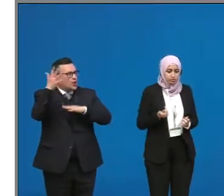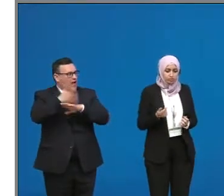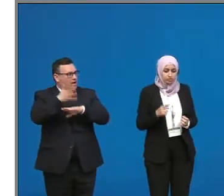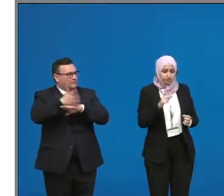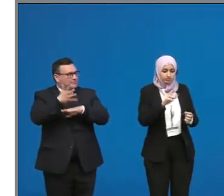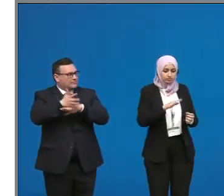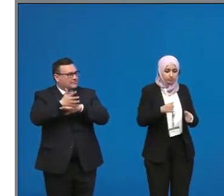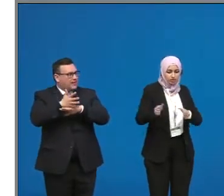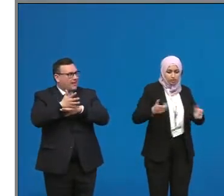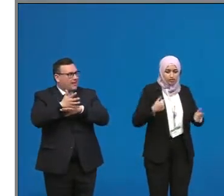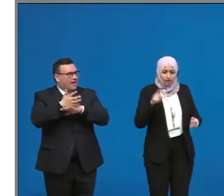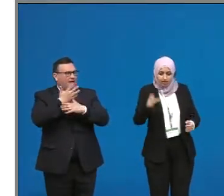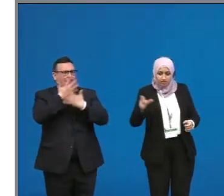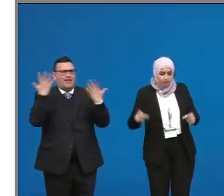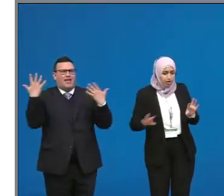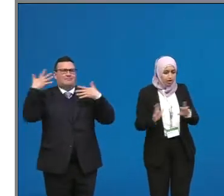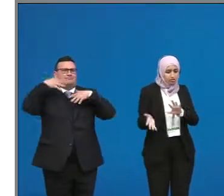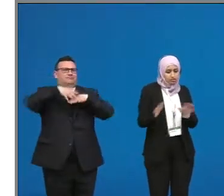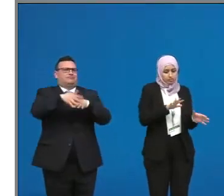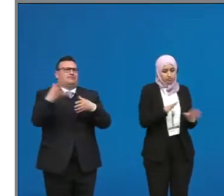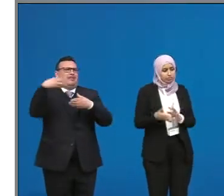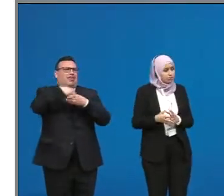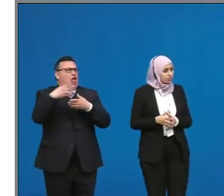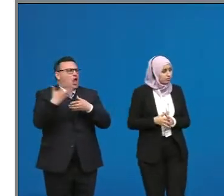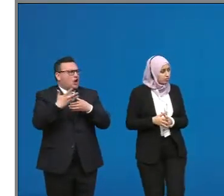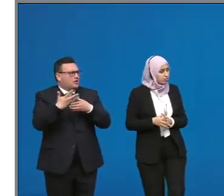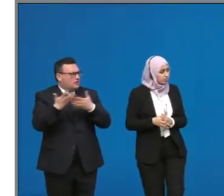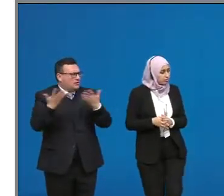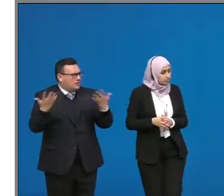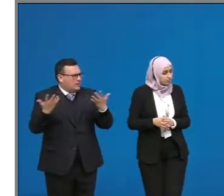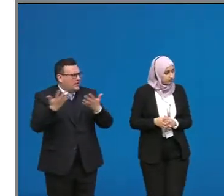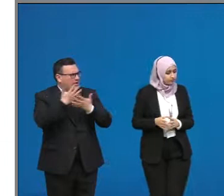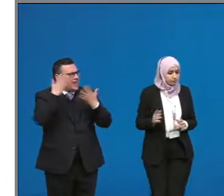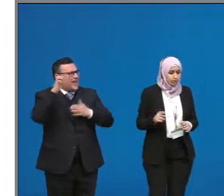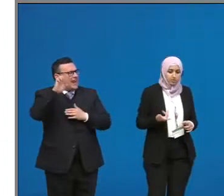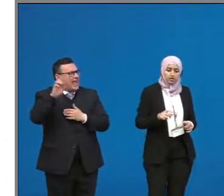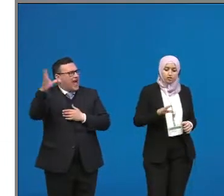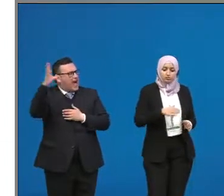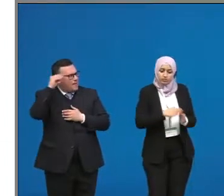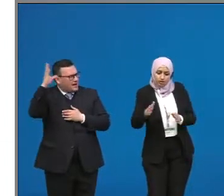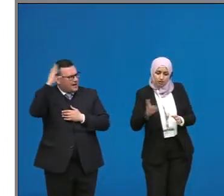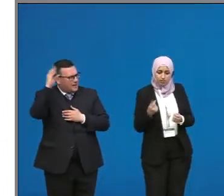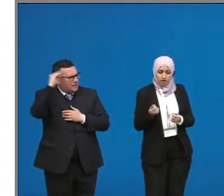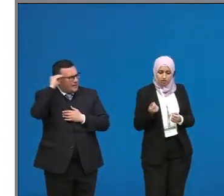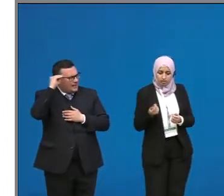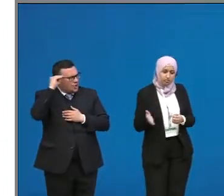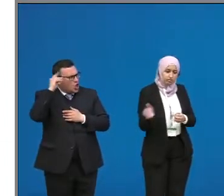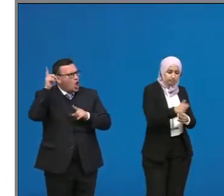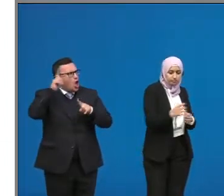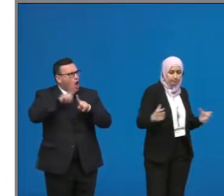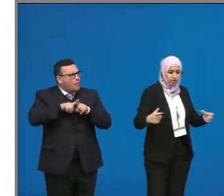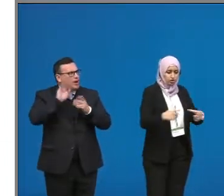economic, the social, and the various target groups.